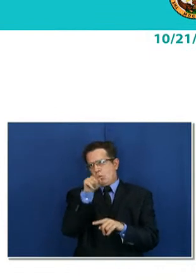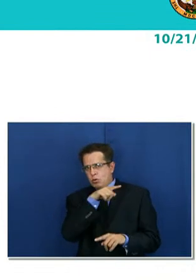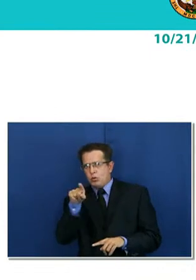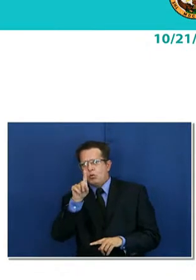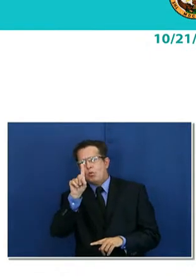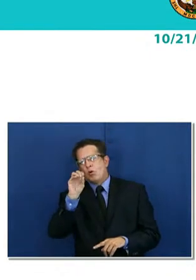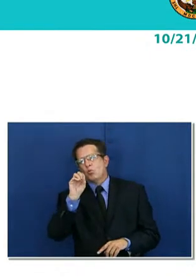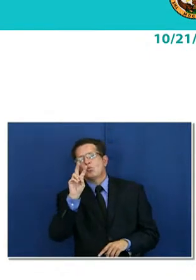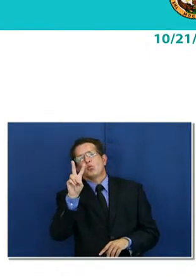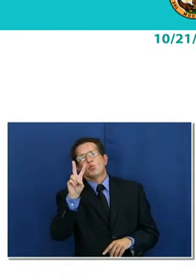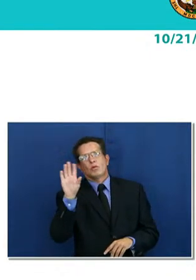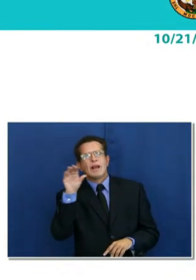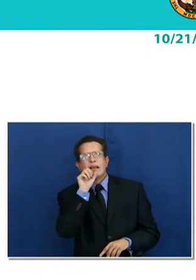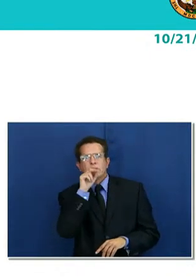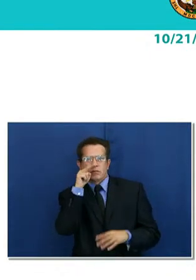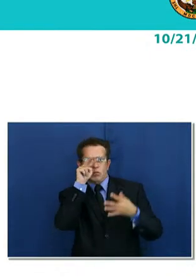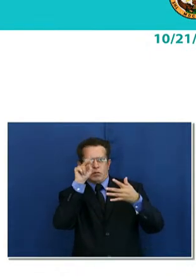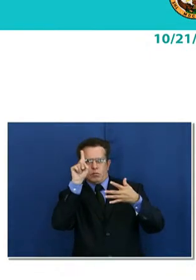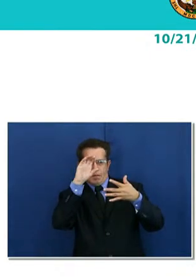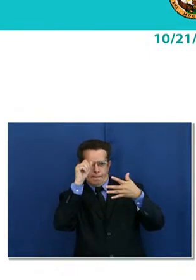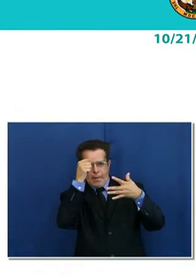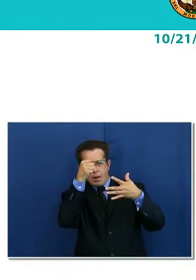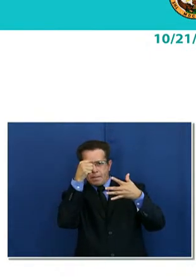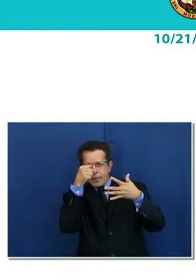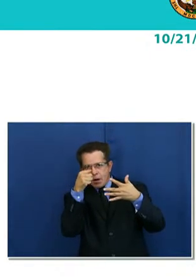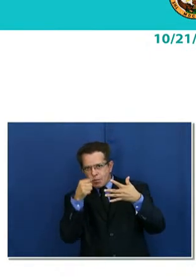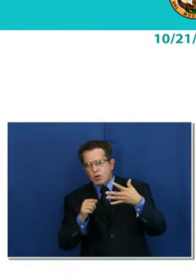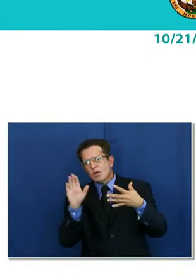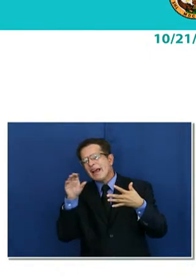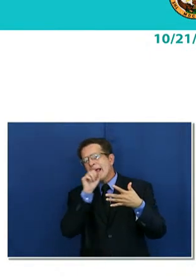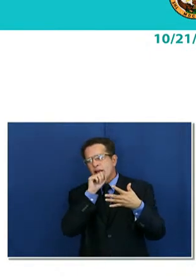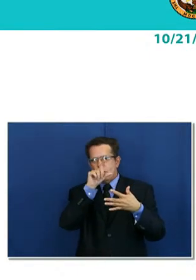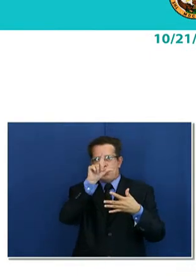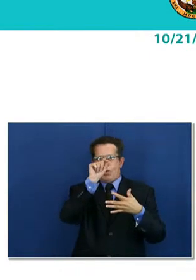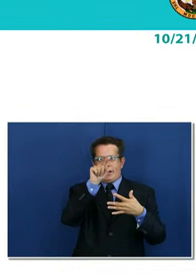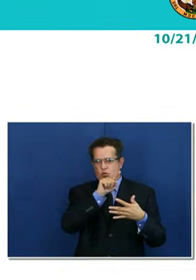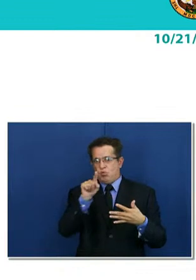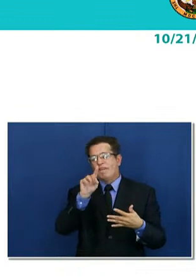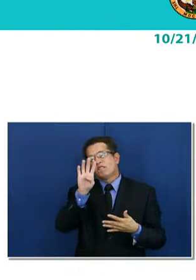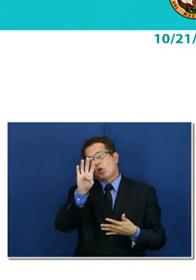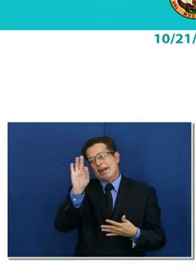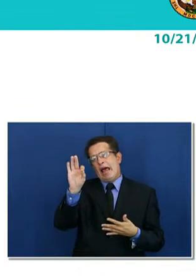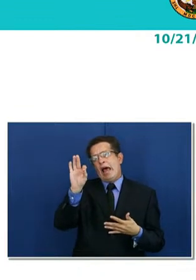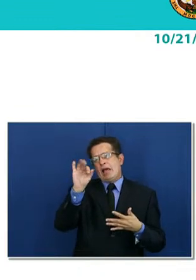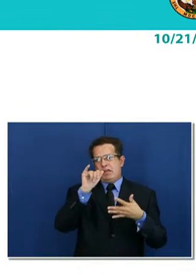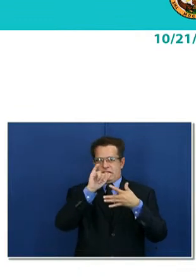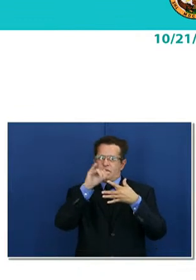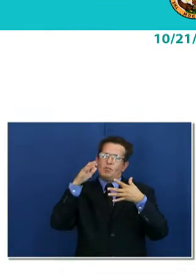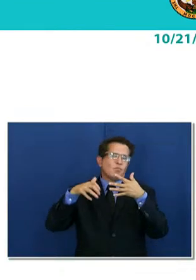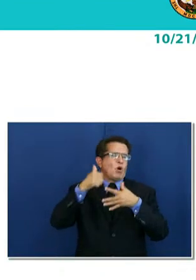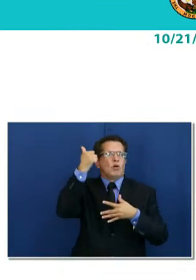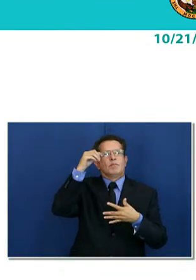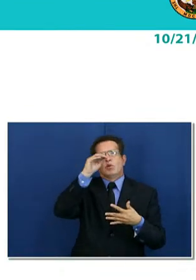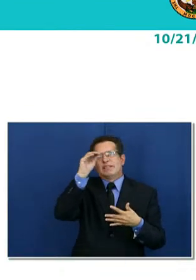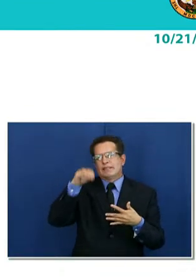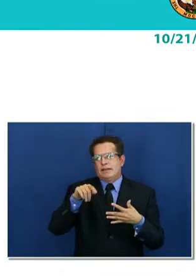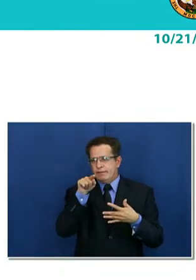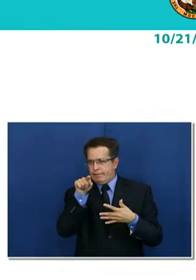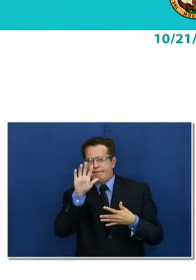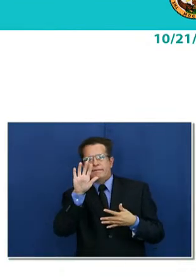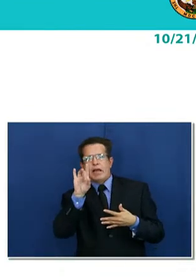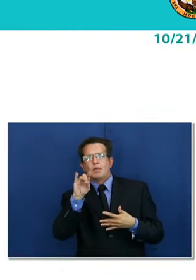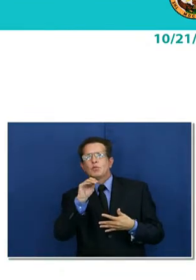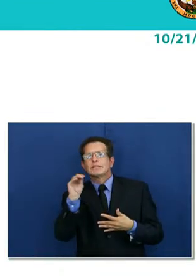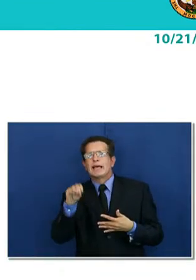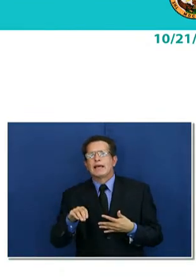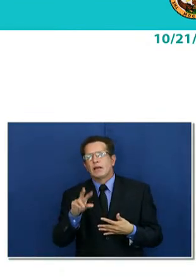102 years of age. The age groups from 20 to 49 years of age make up the majority of all cases at